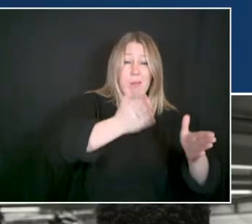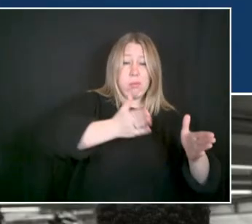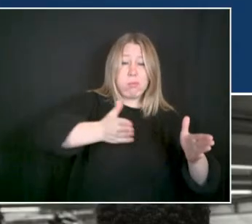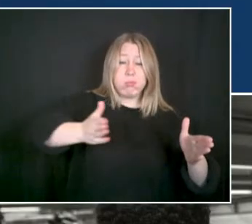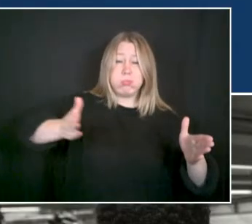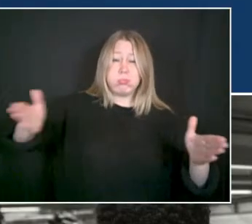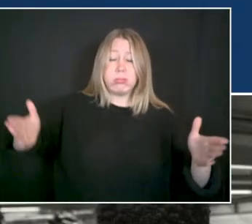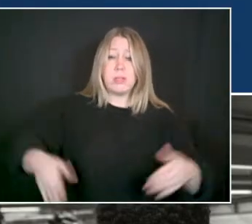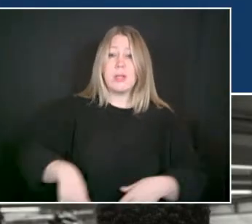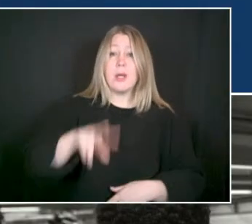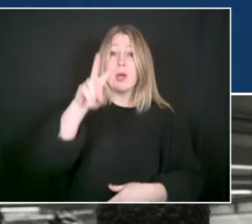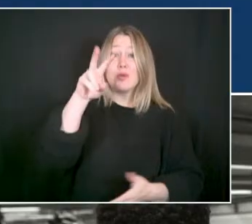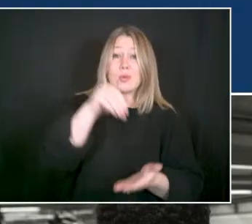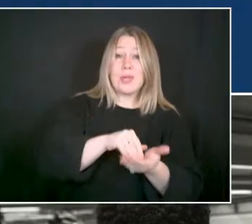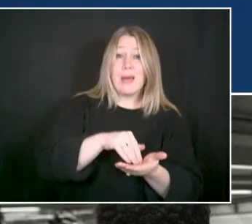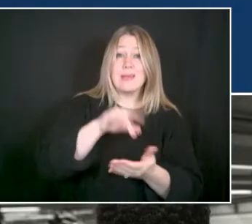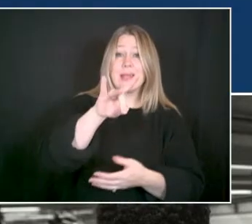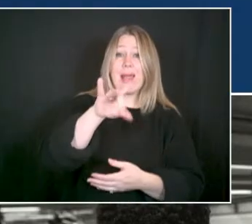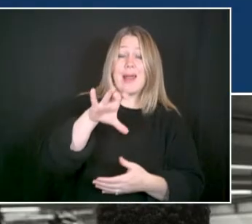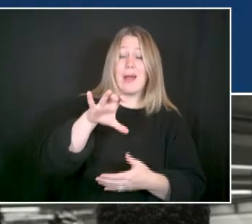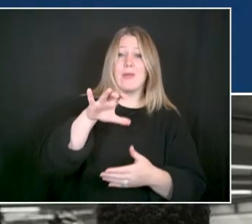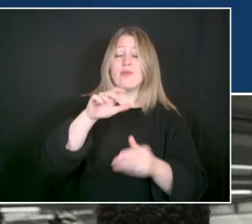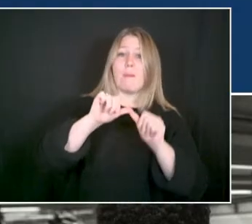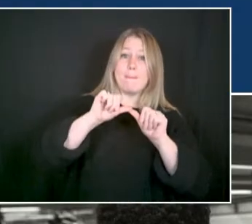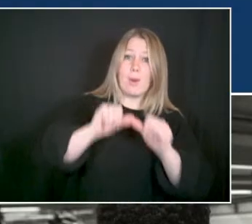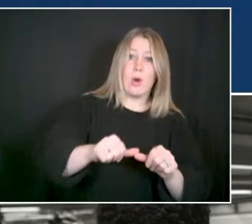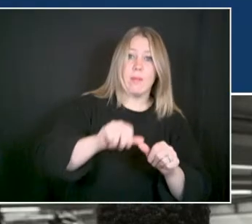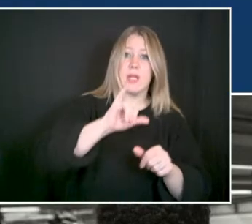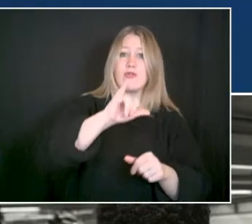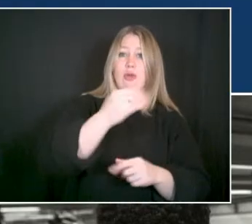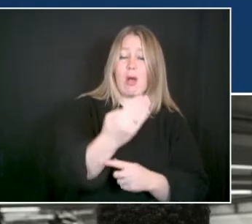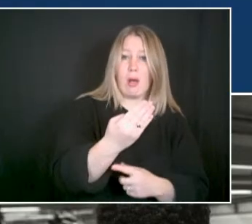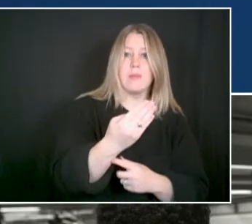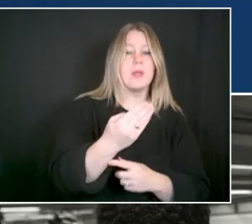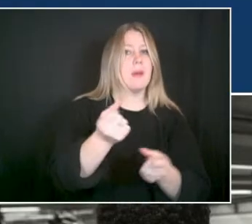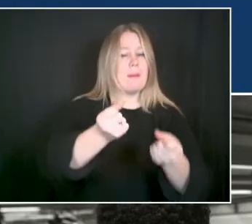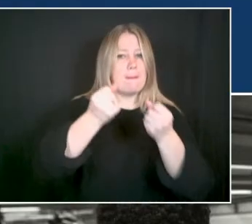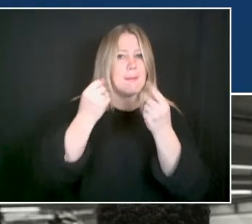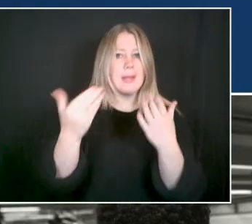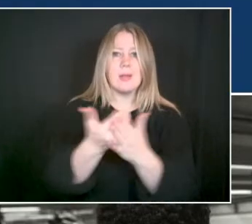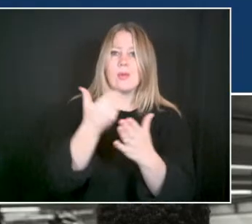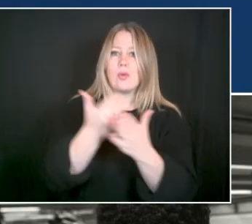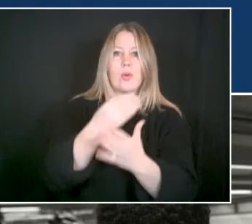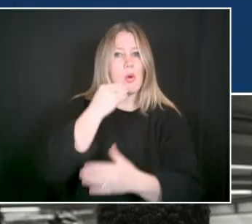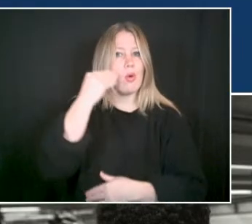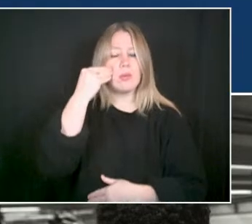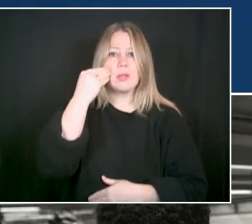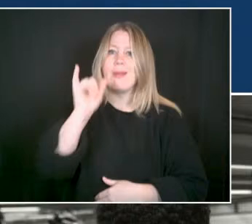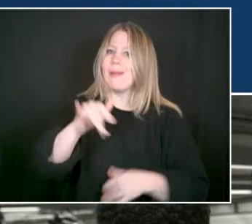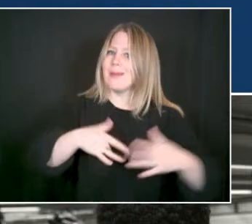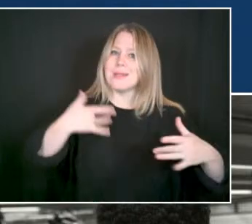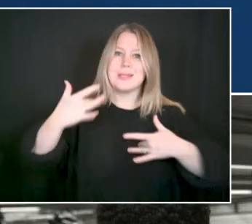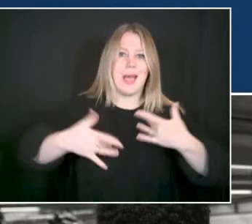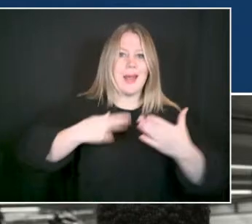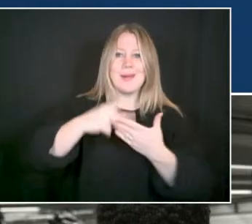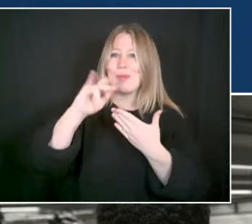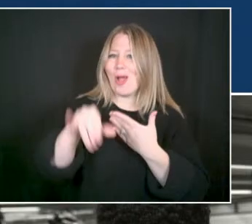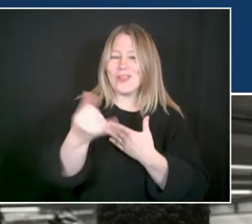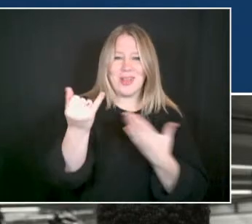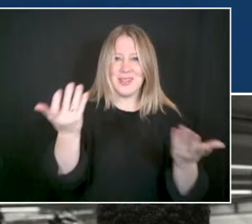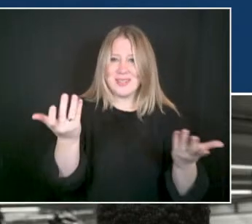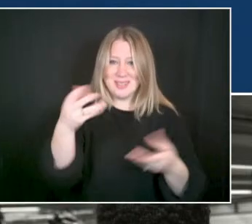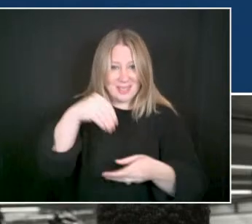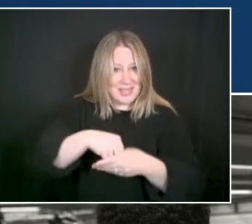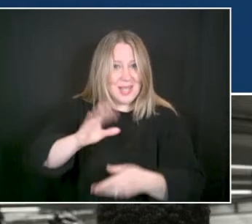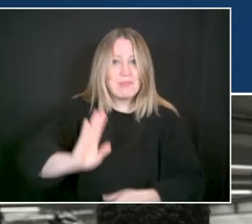2,800 permanent jobs, and it's just an exciting project right in Brooklyn, near transportation, in